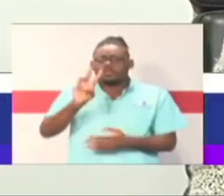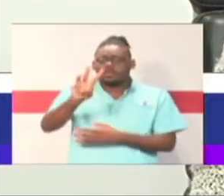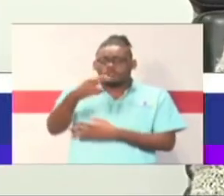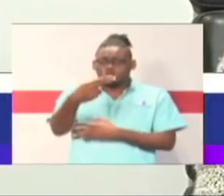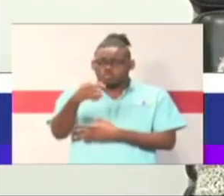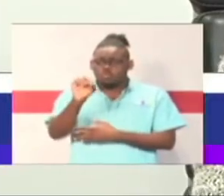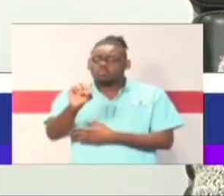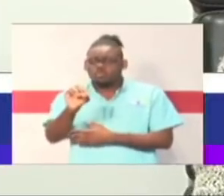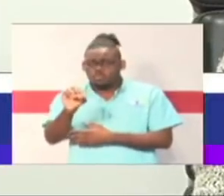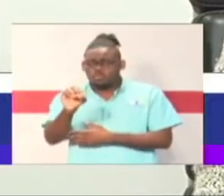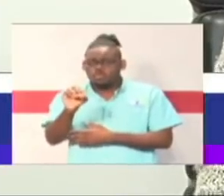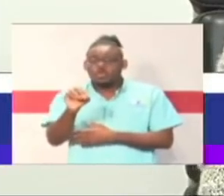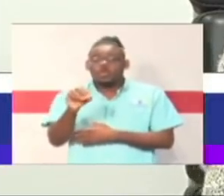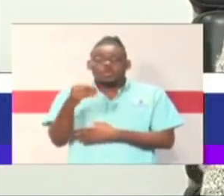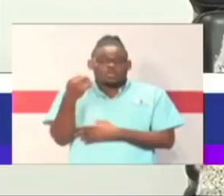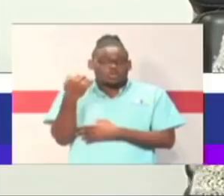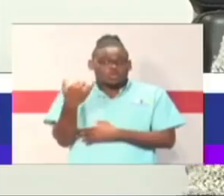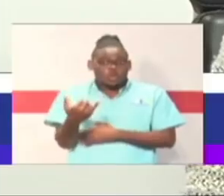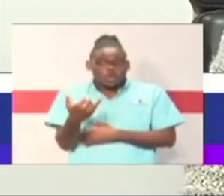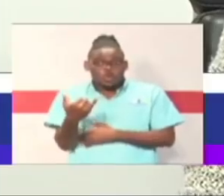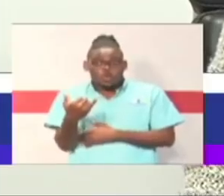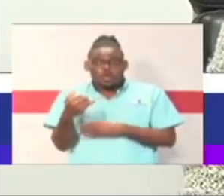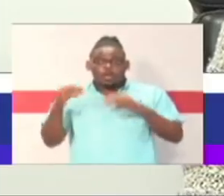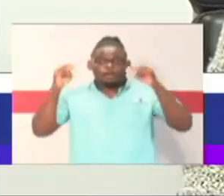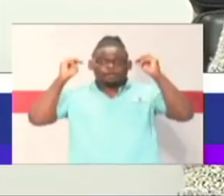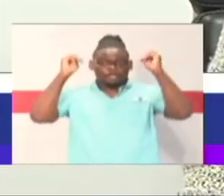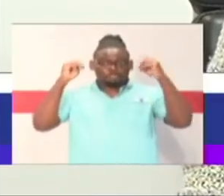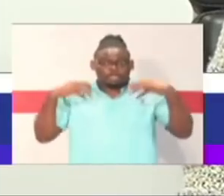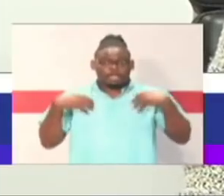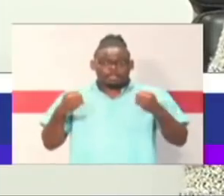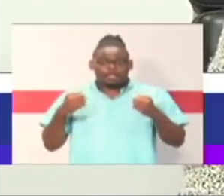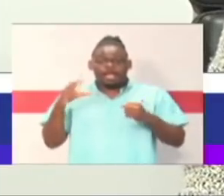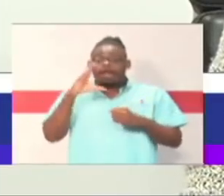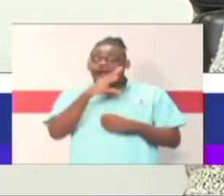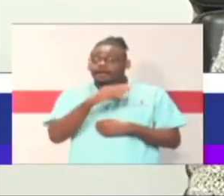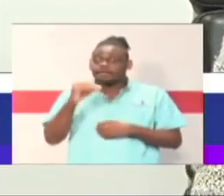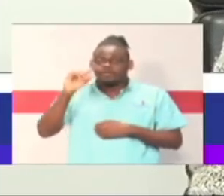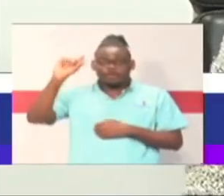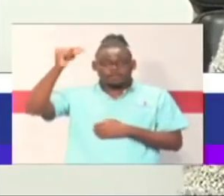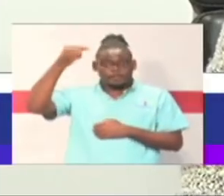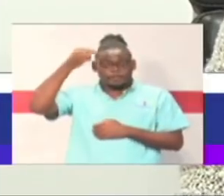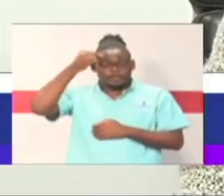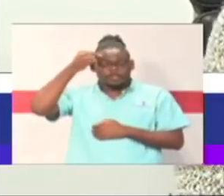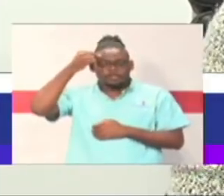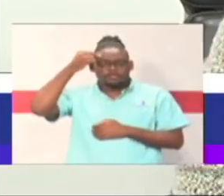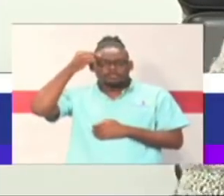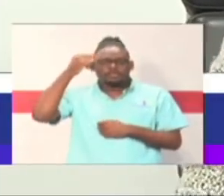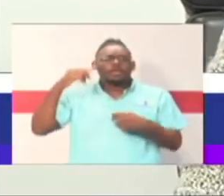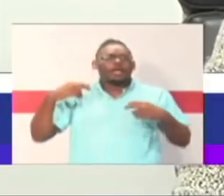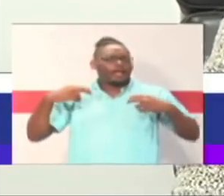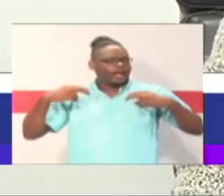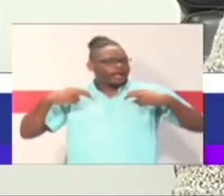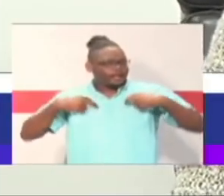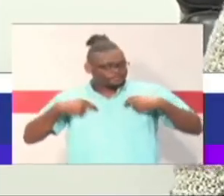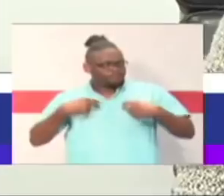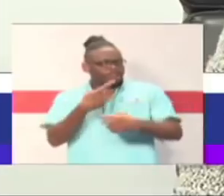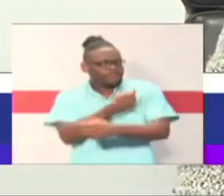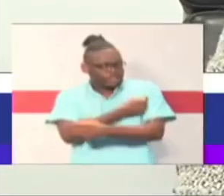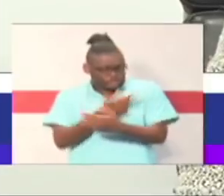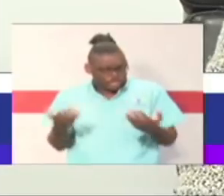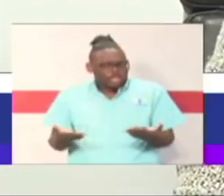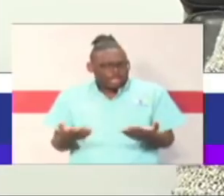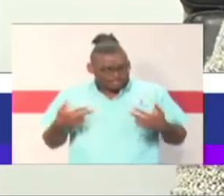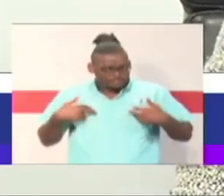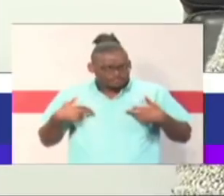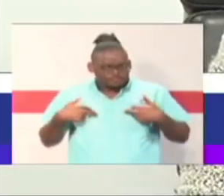has ensured that we have several choices of vaccines that are now available at 109 health centers and several mass